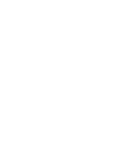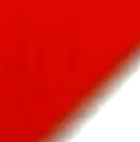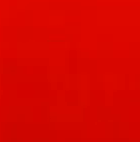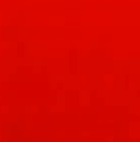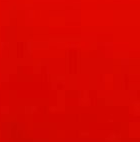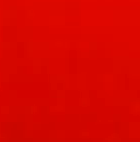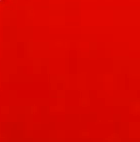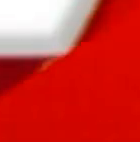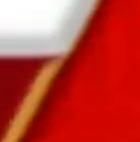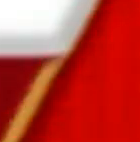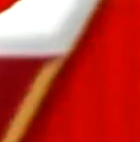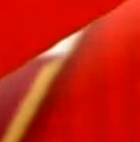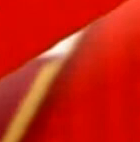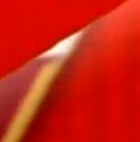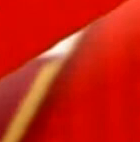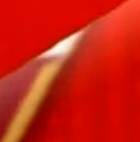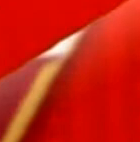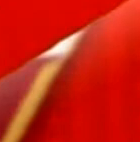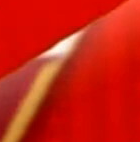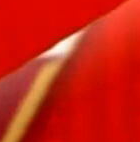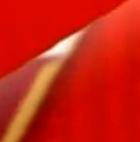job.